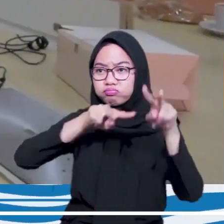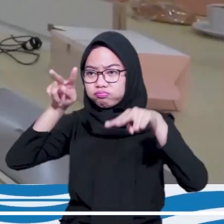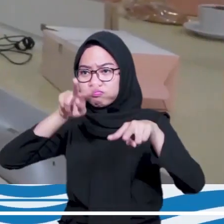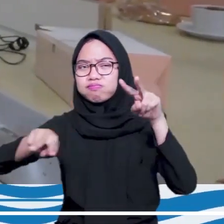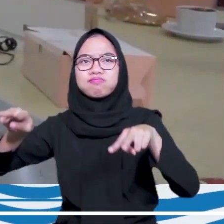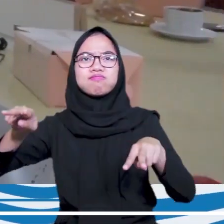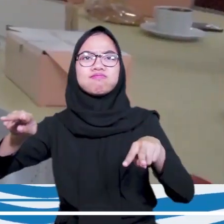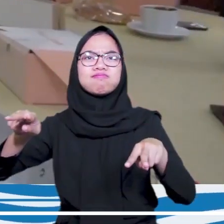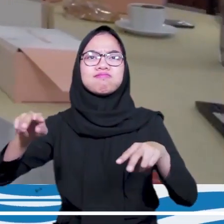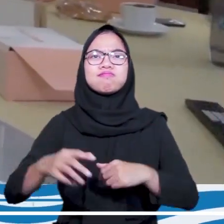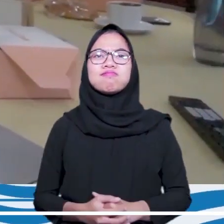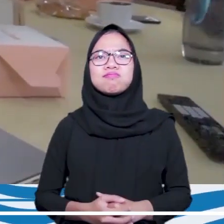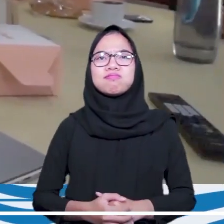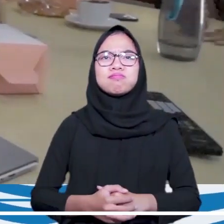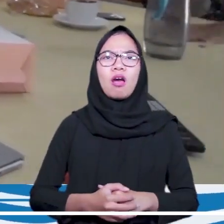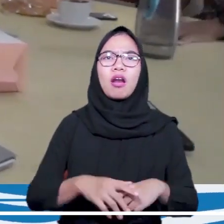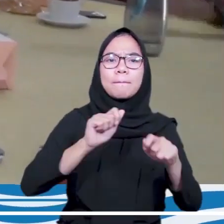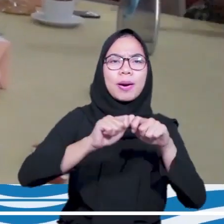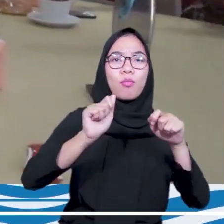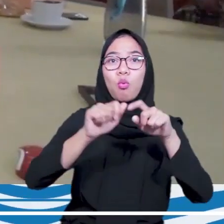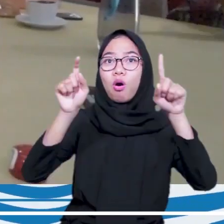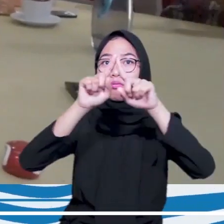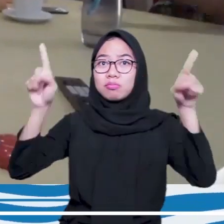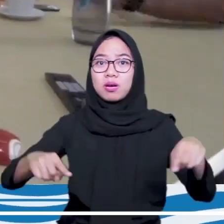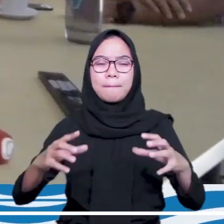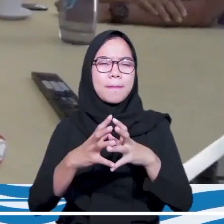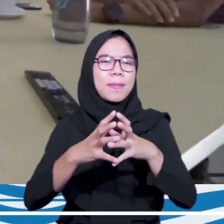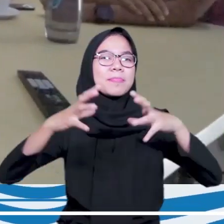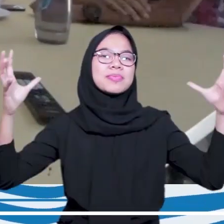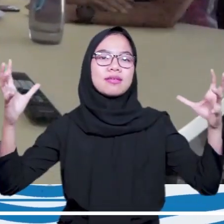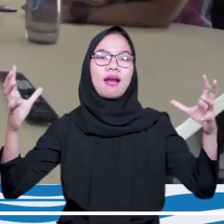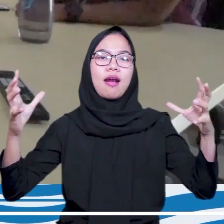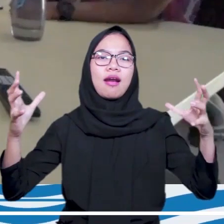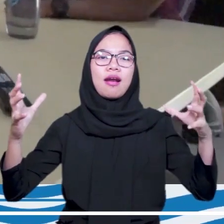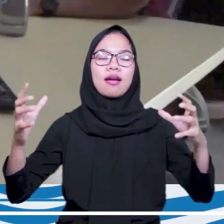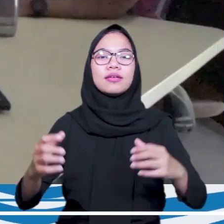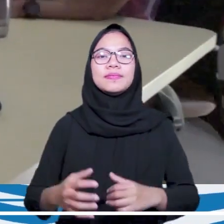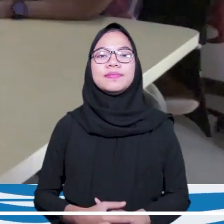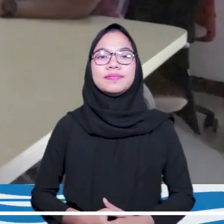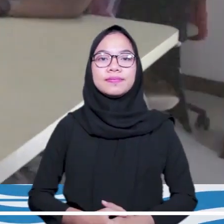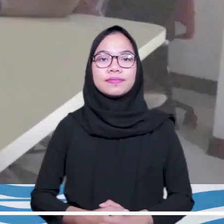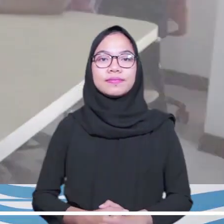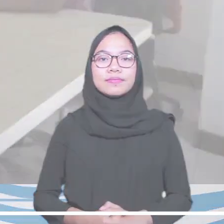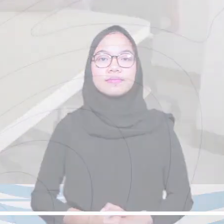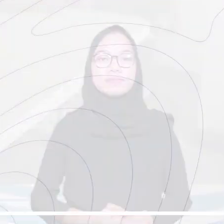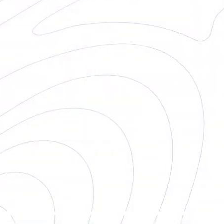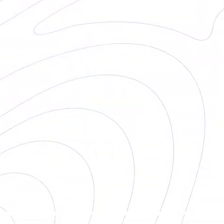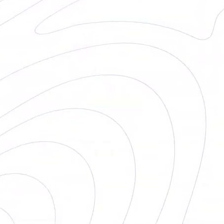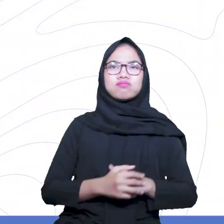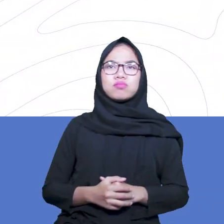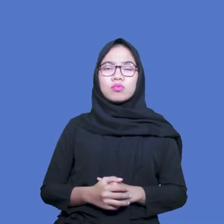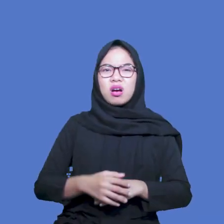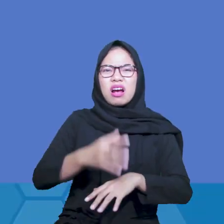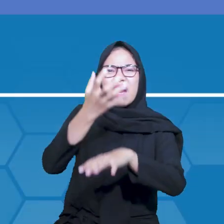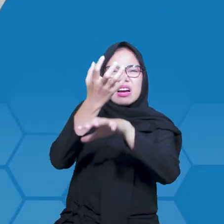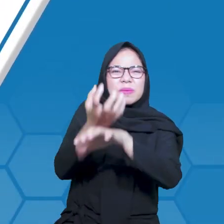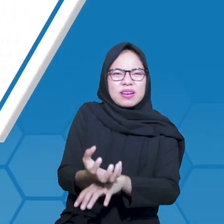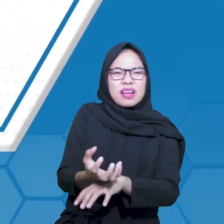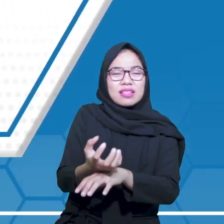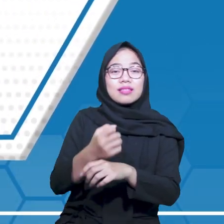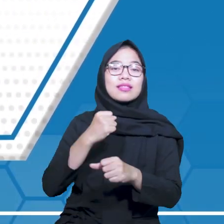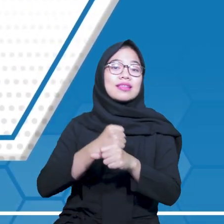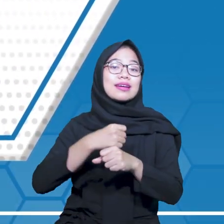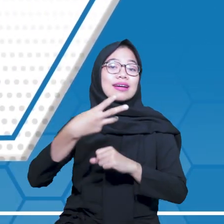for natural disasters management, maritime studies, and the development of large-scale mapping.